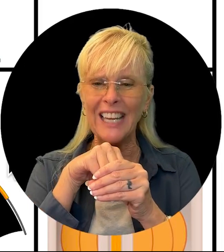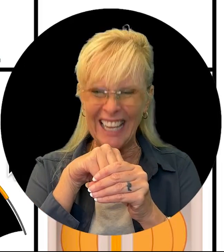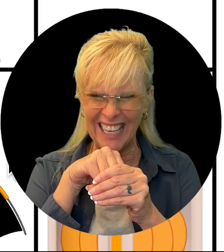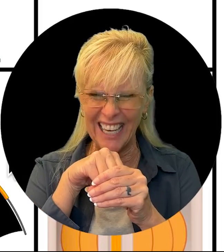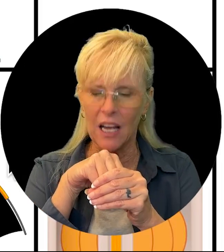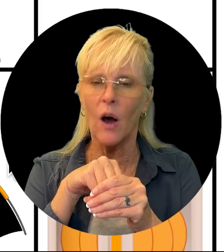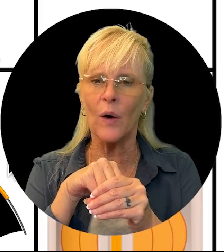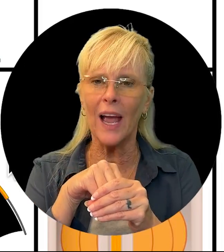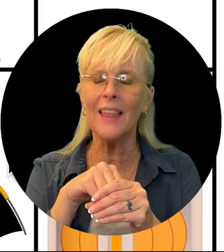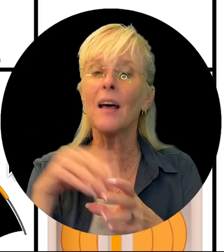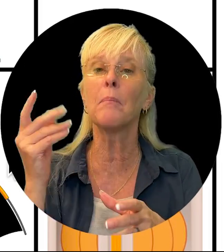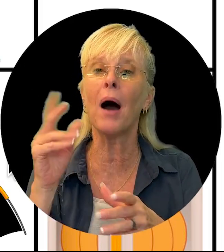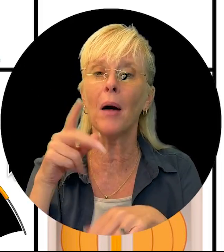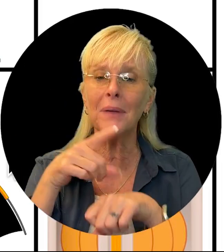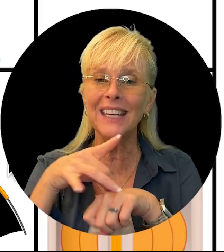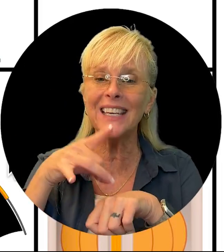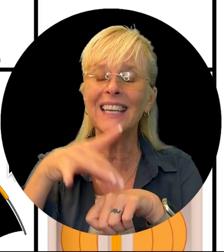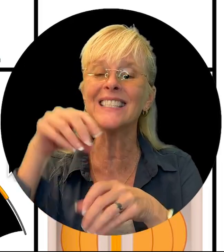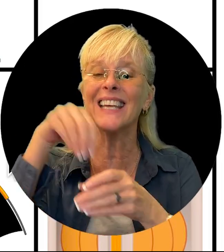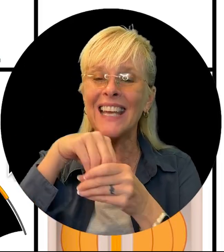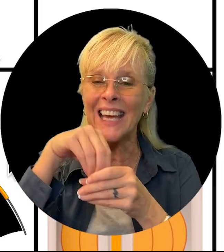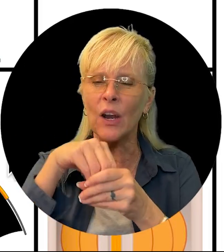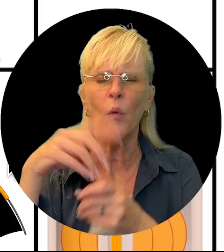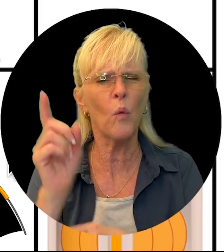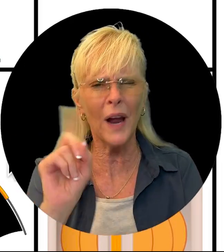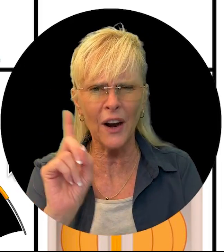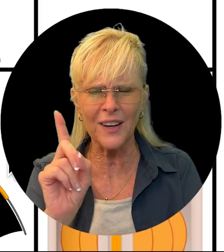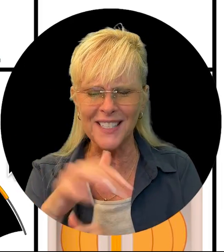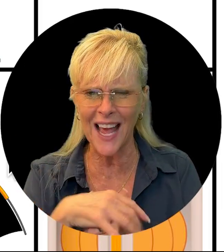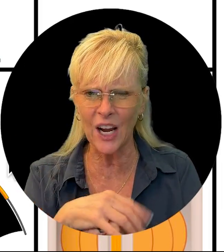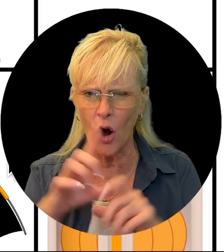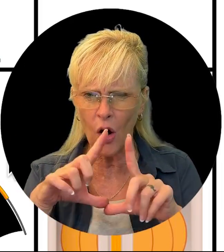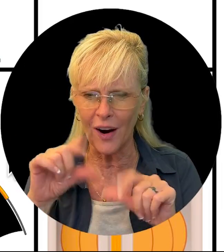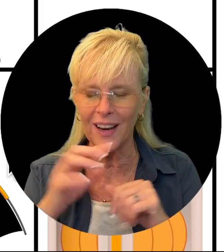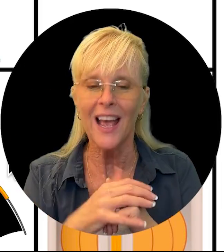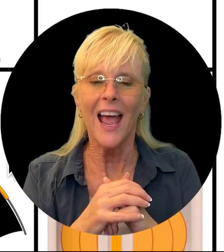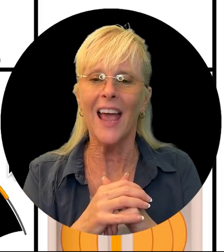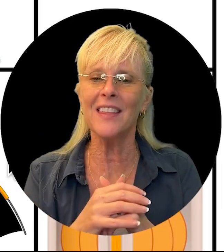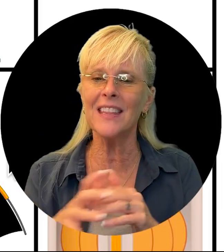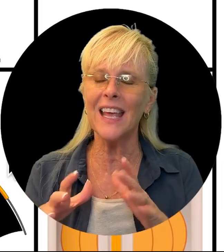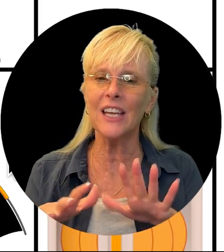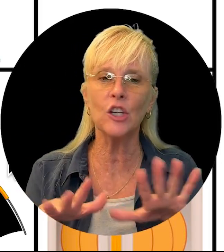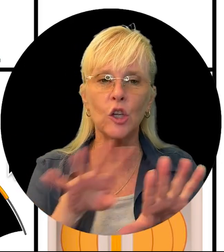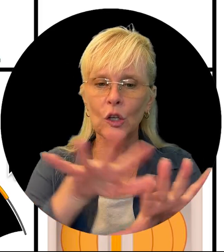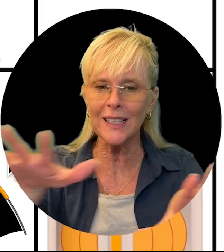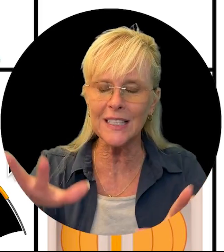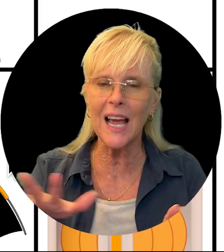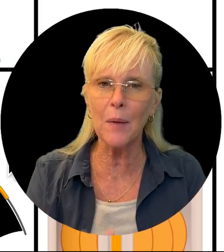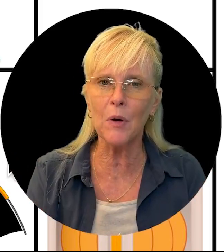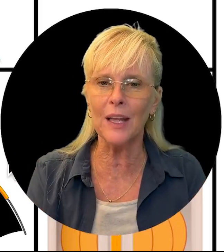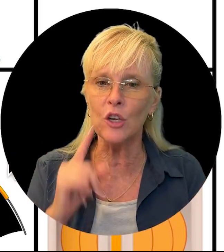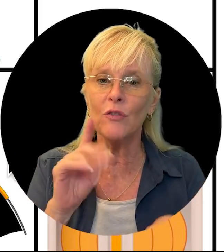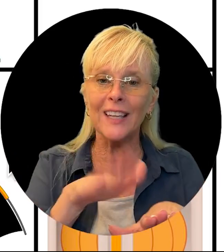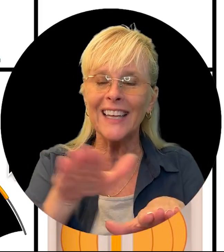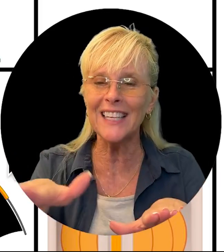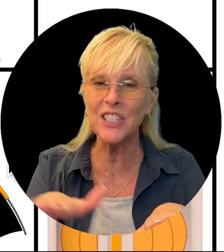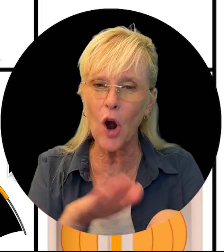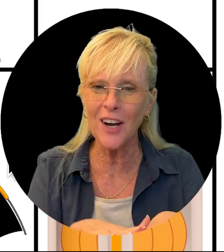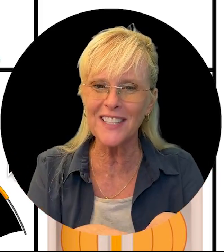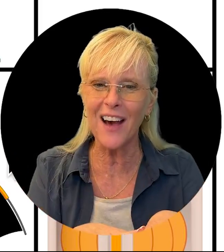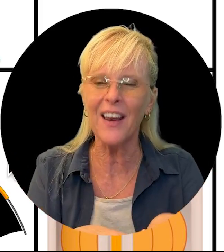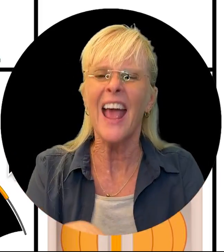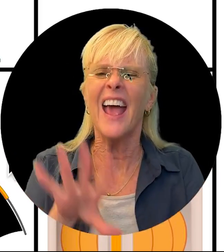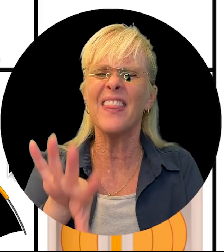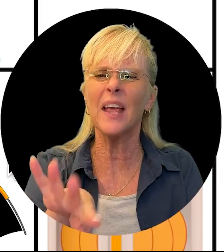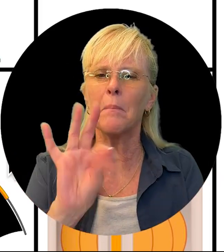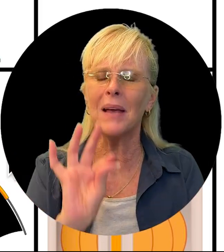for in, okay? The pumpkin is in. Where is that card? And then they can look at the table that you've laid these cards